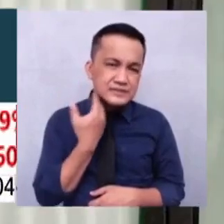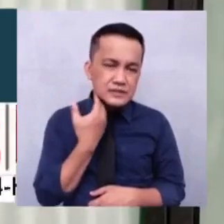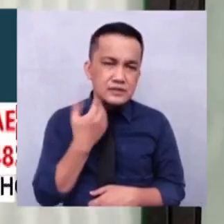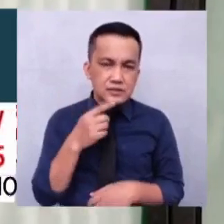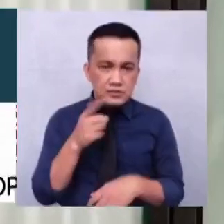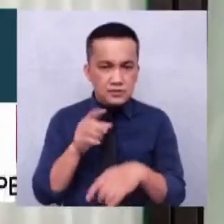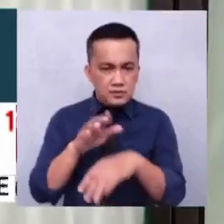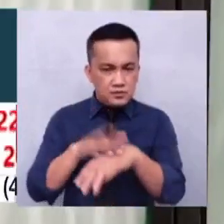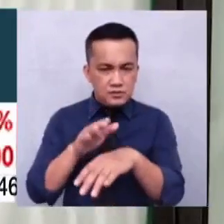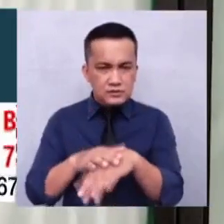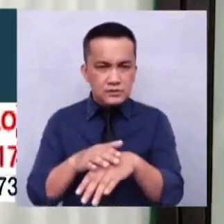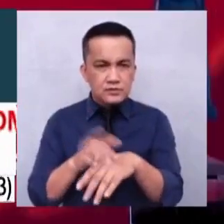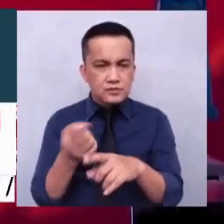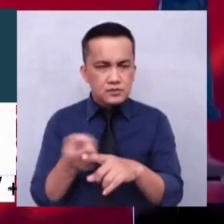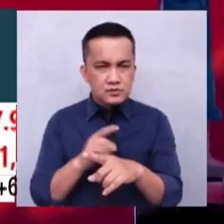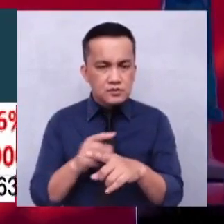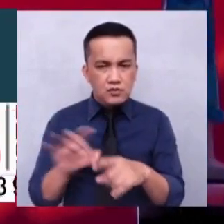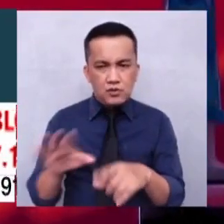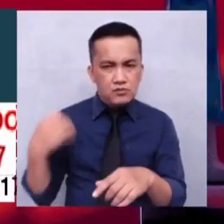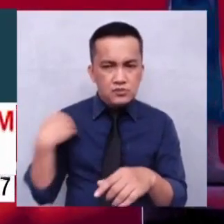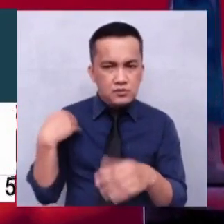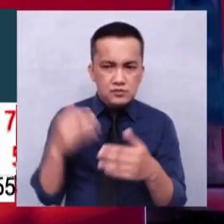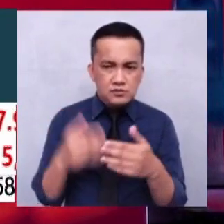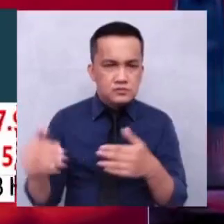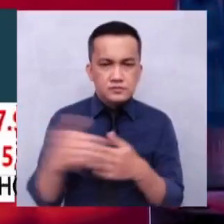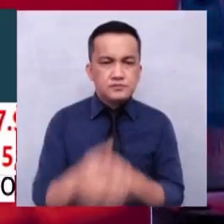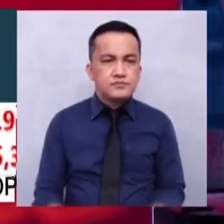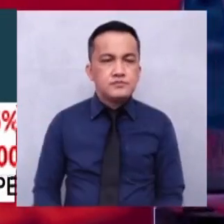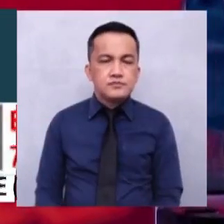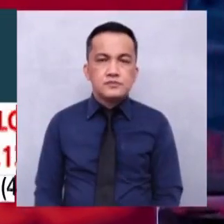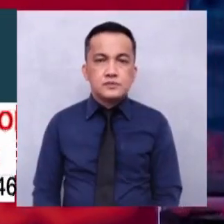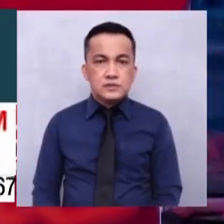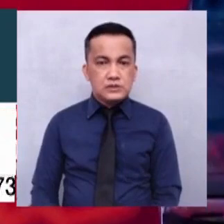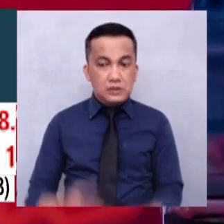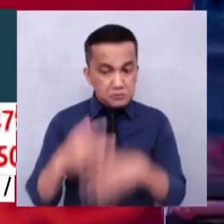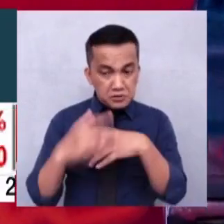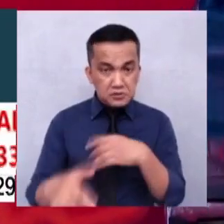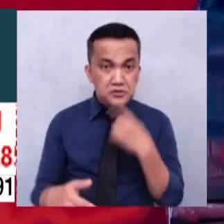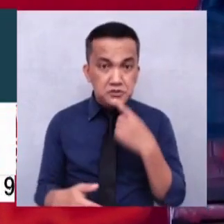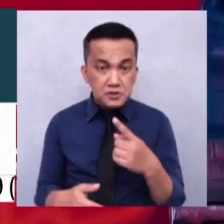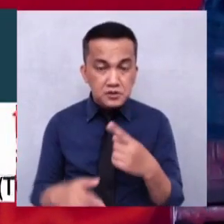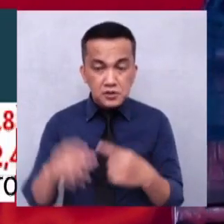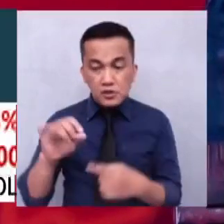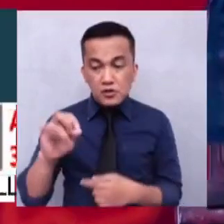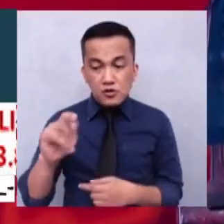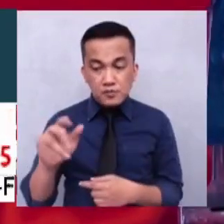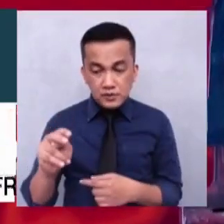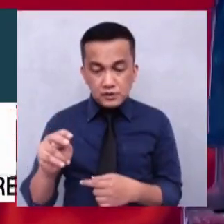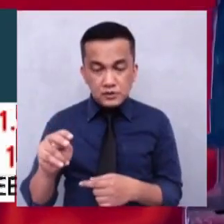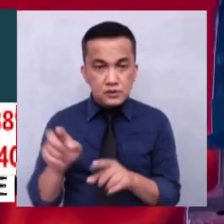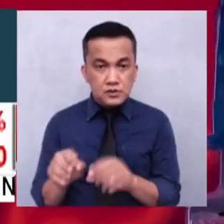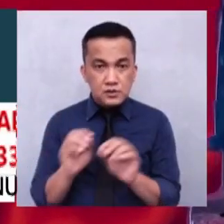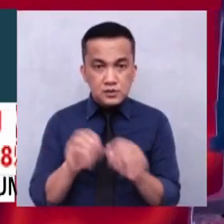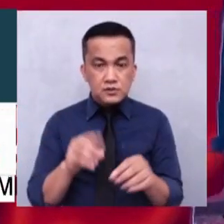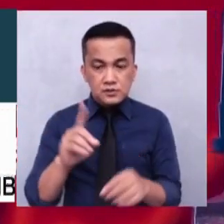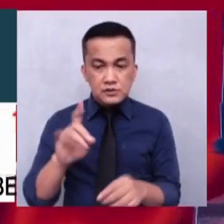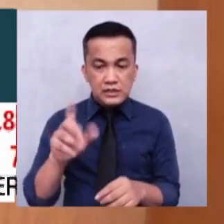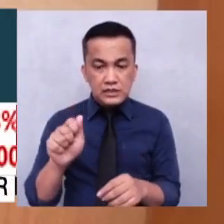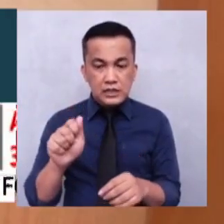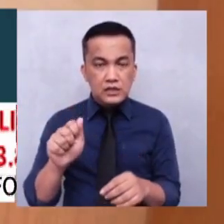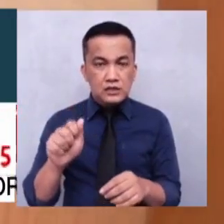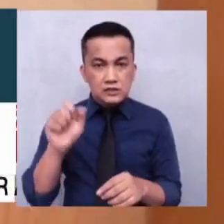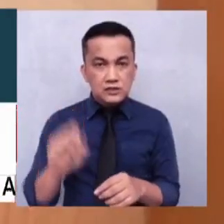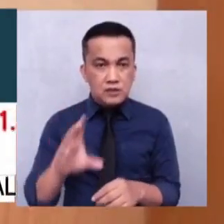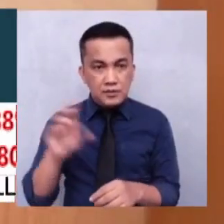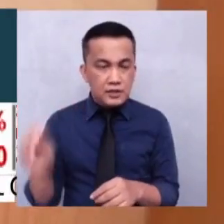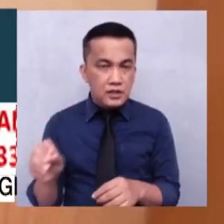drawing firm conclusions. Puren said it was too early to say whether Omicron was displacing Delta in South Africa.